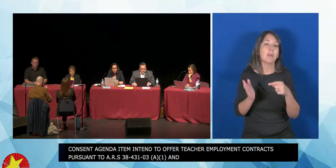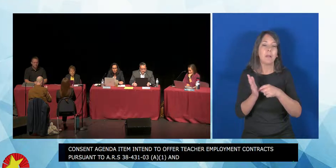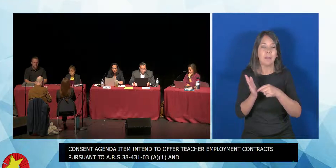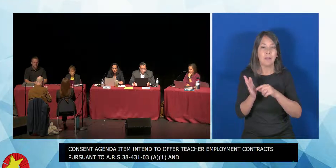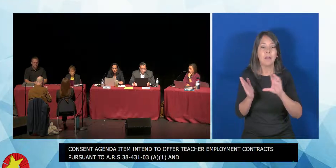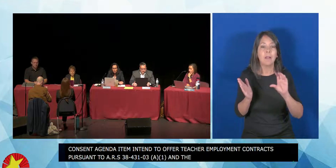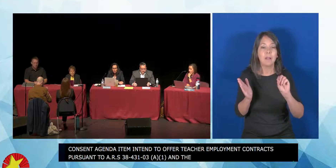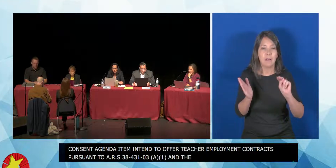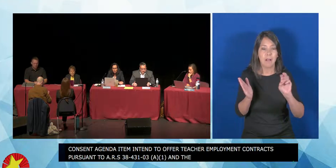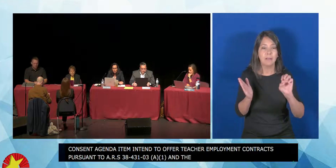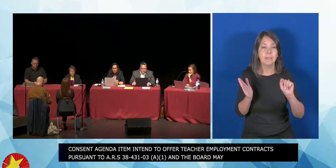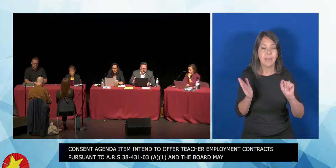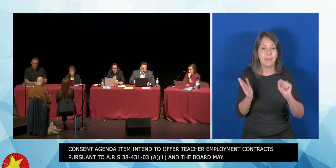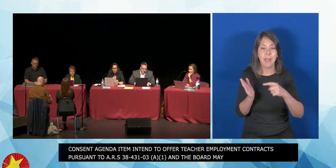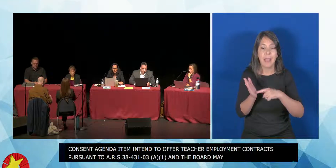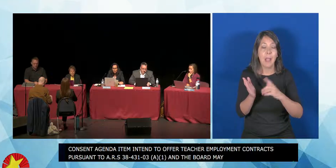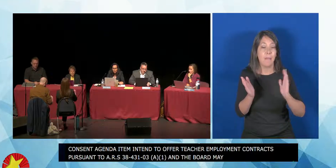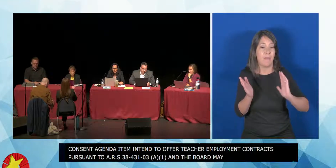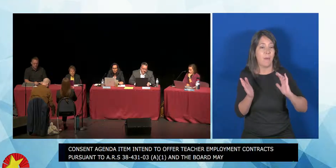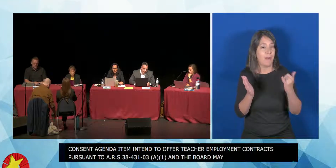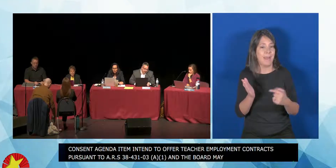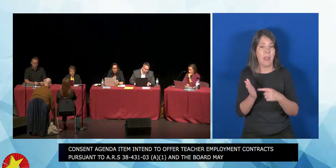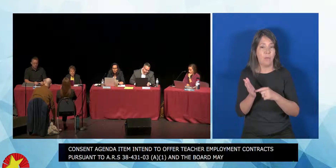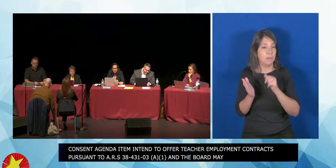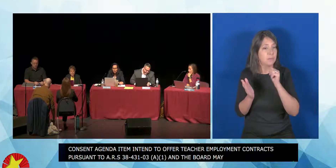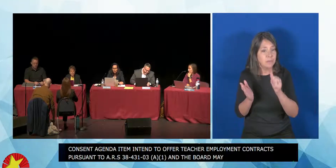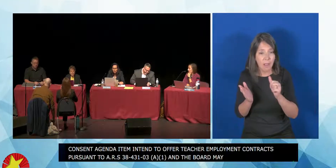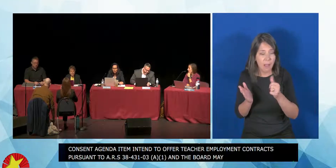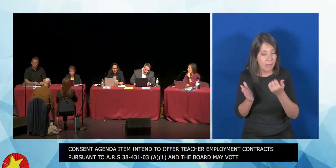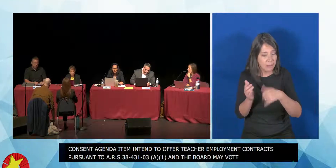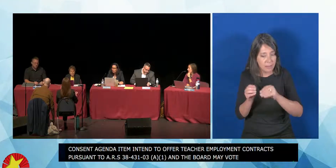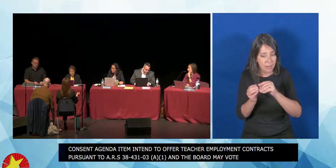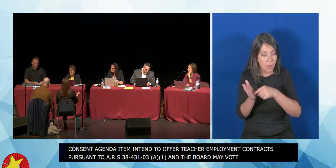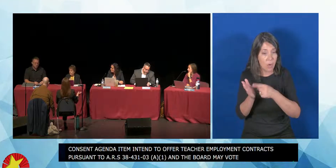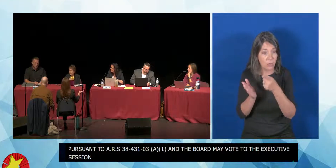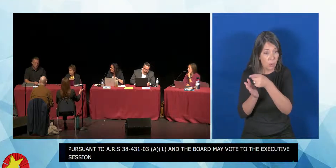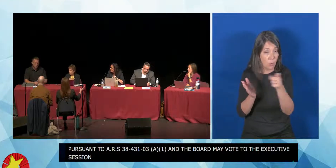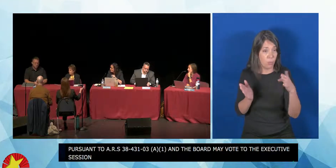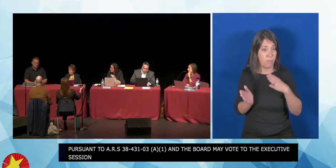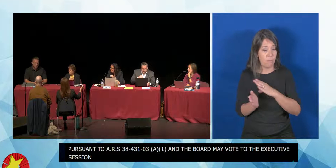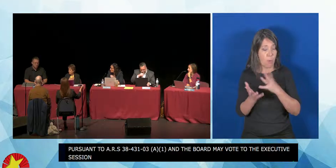and it is now not. Are there any board members that would like to make a comment?